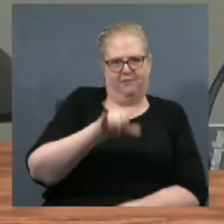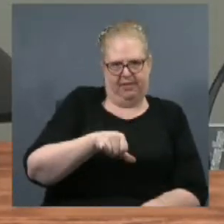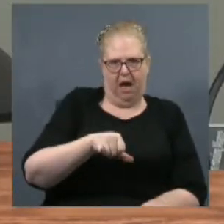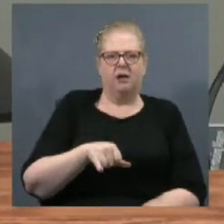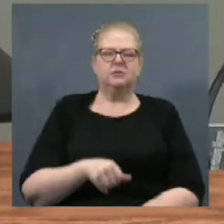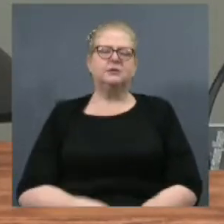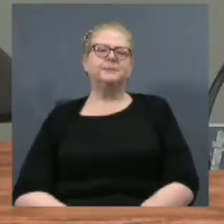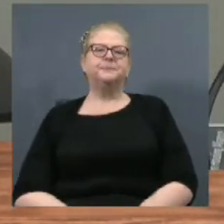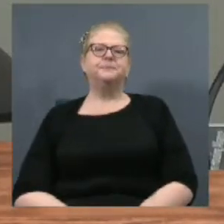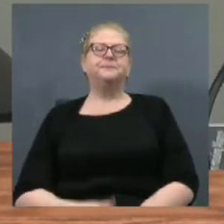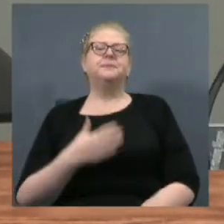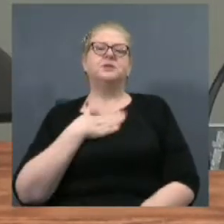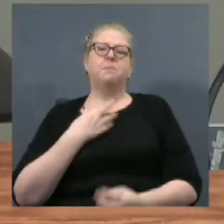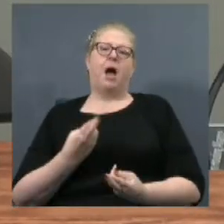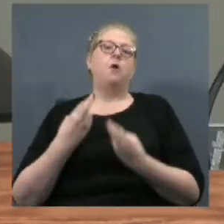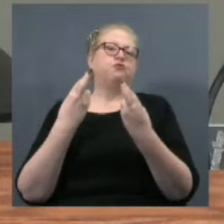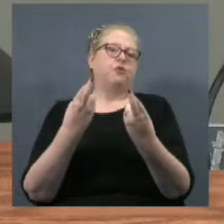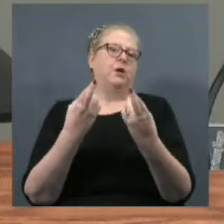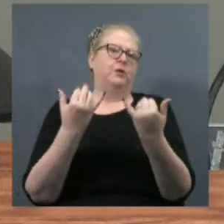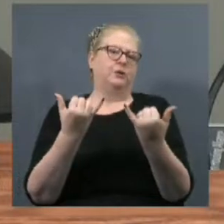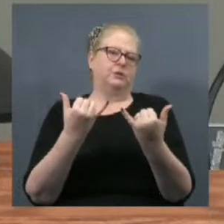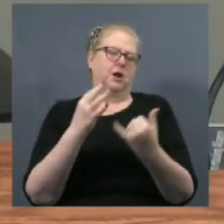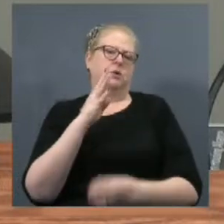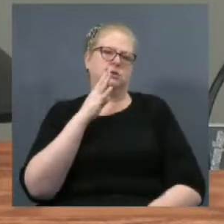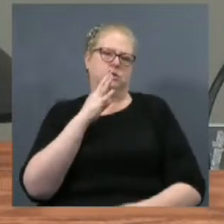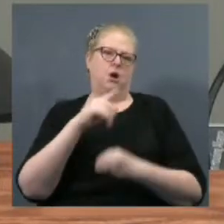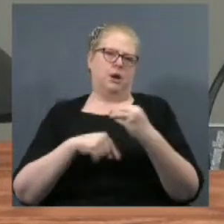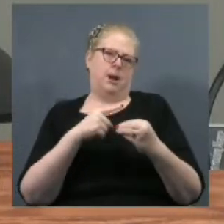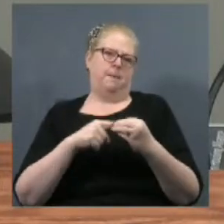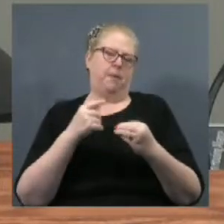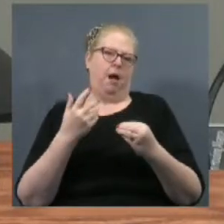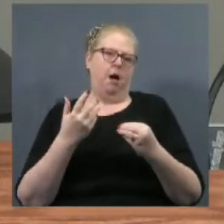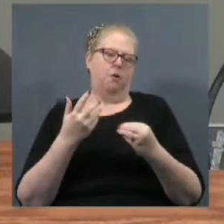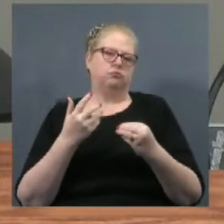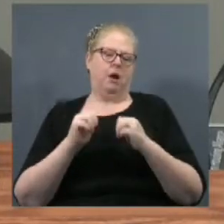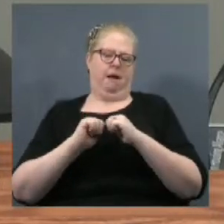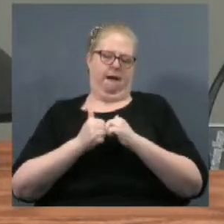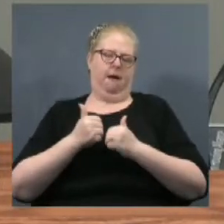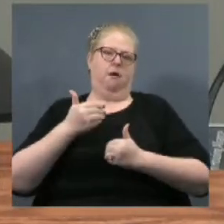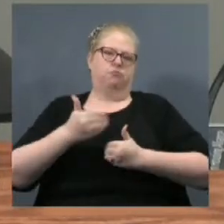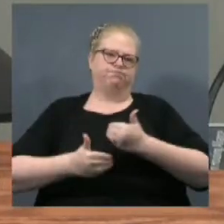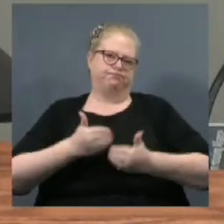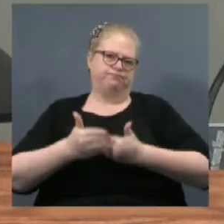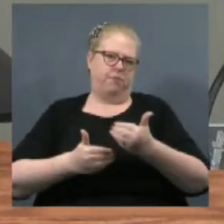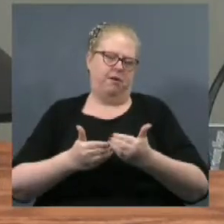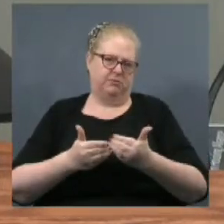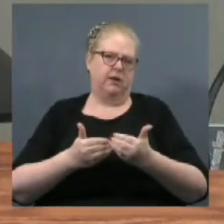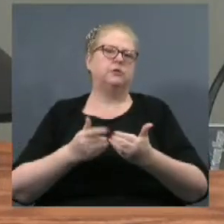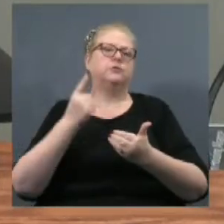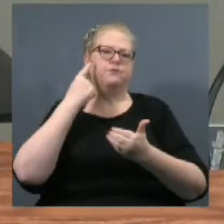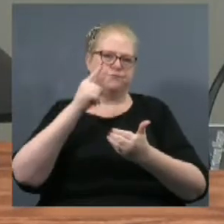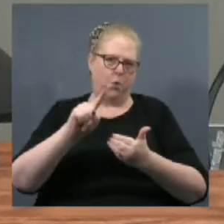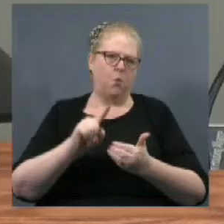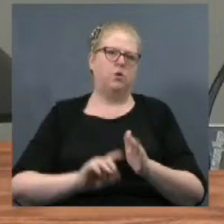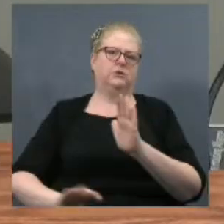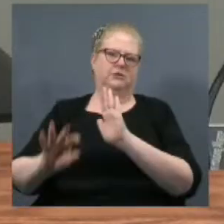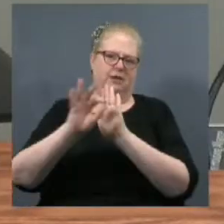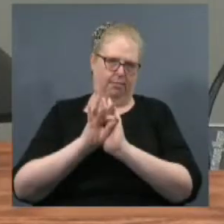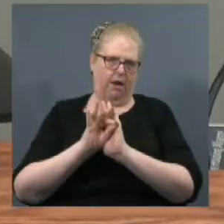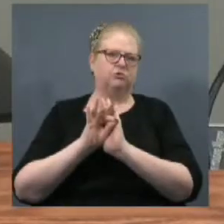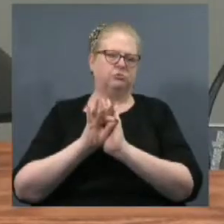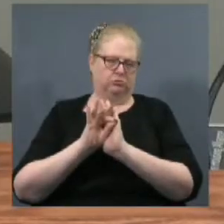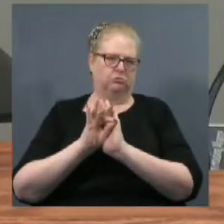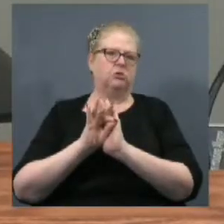you that talks about a process in order to come up with a selection for the board